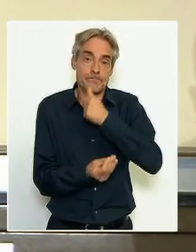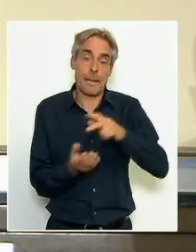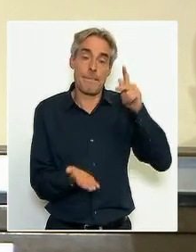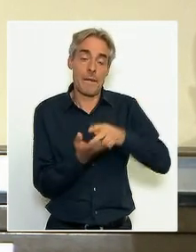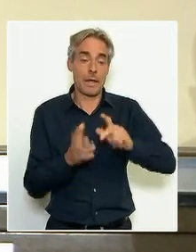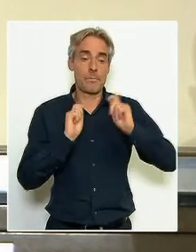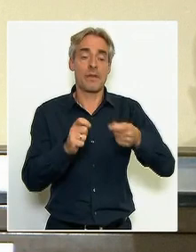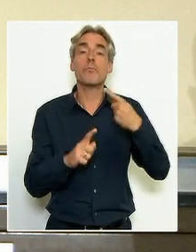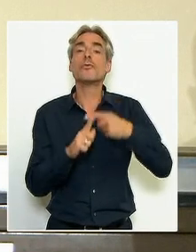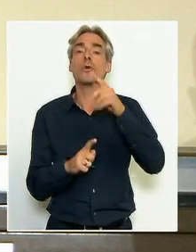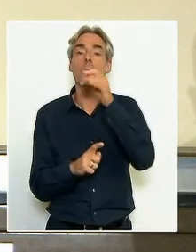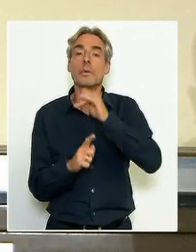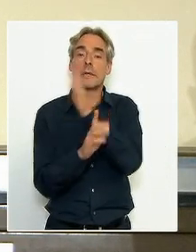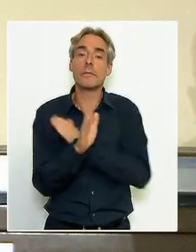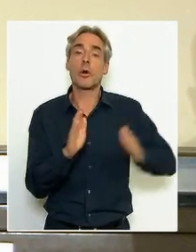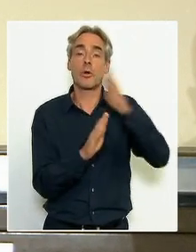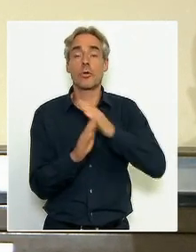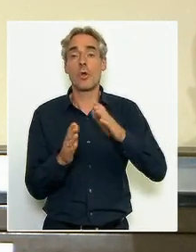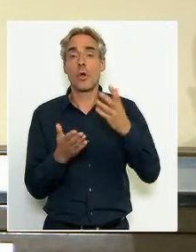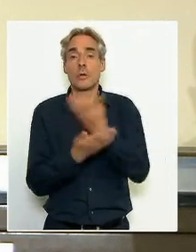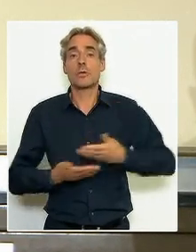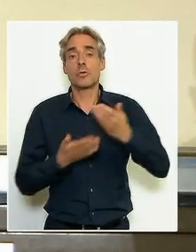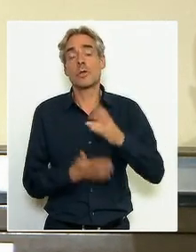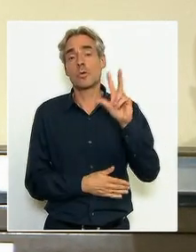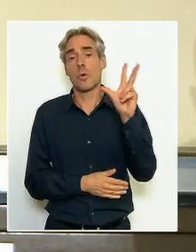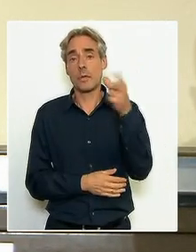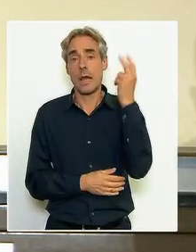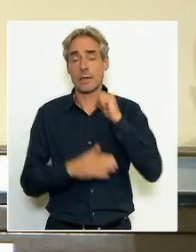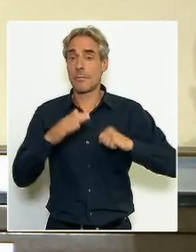Paris and its suburbs under maximum alert starting Monday.